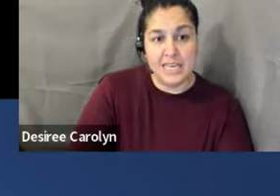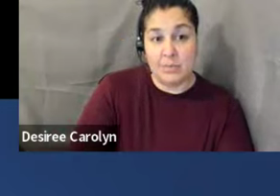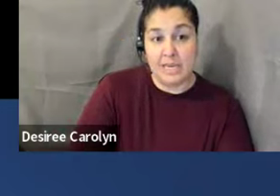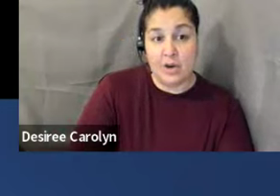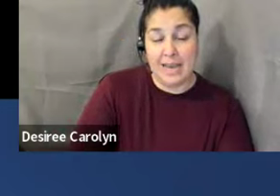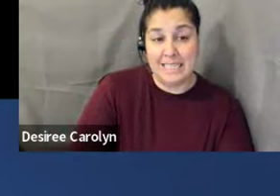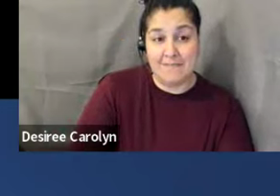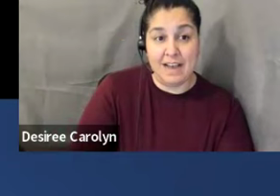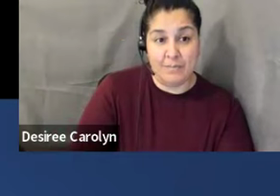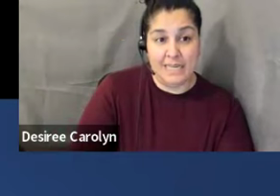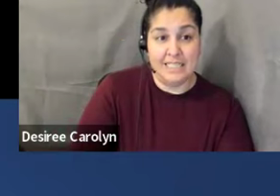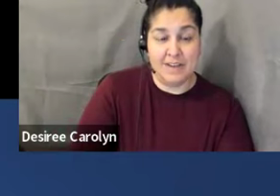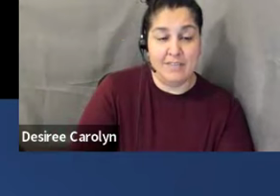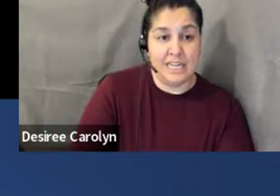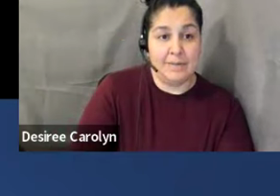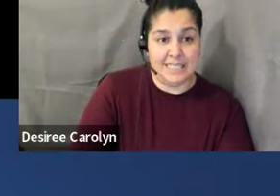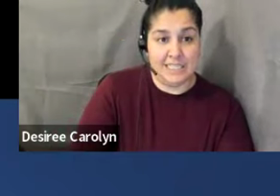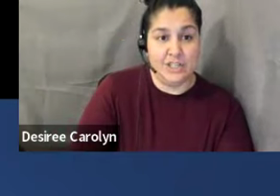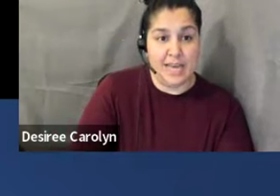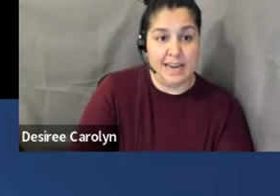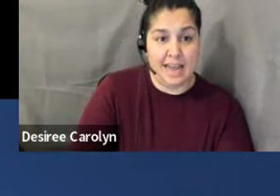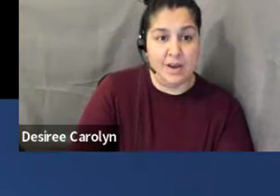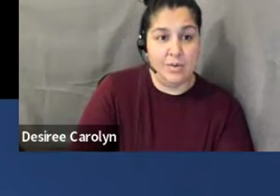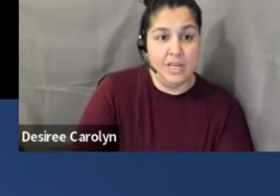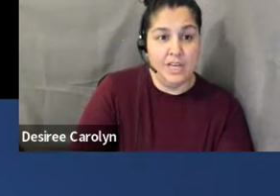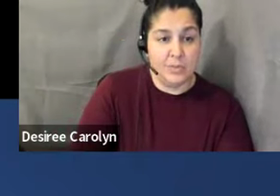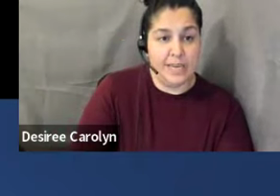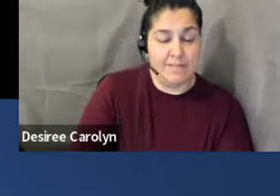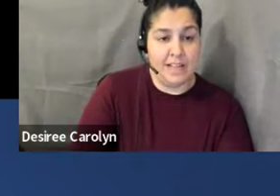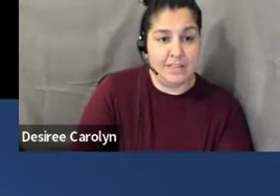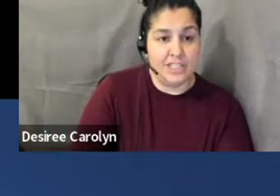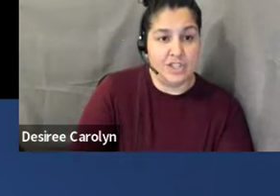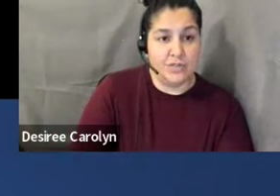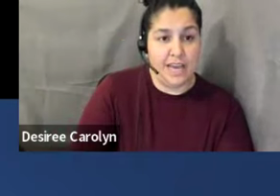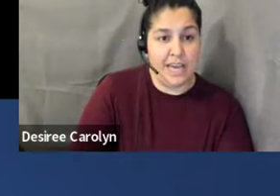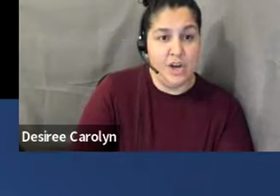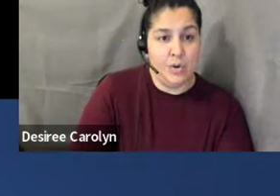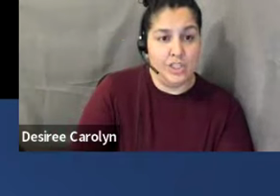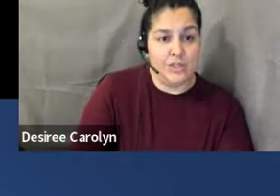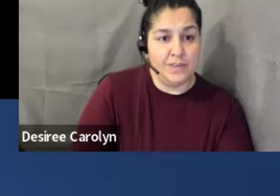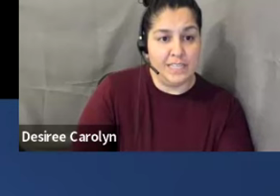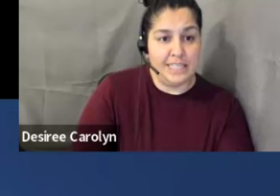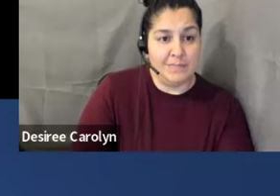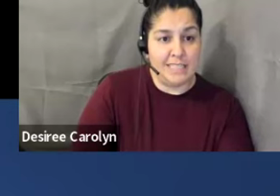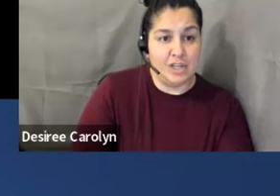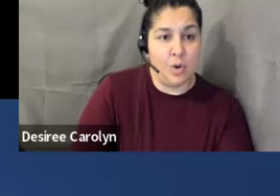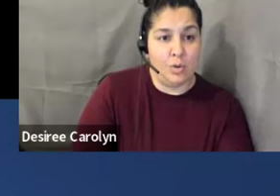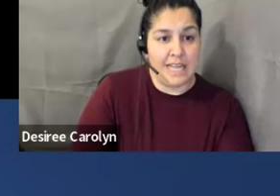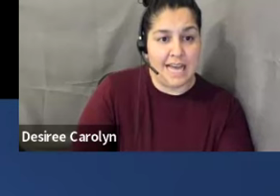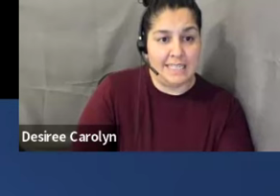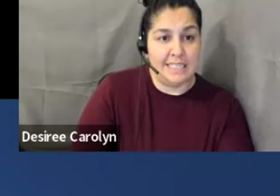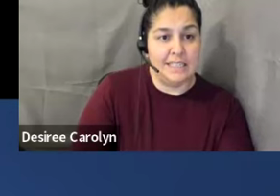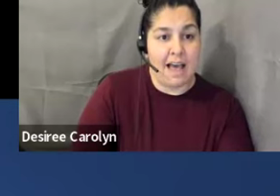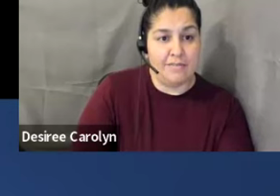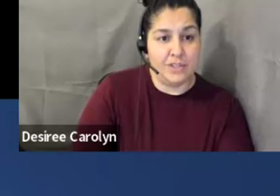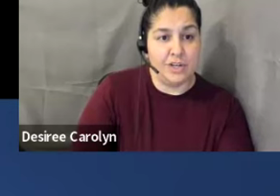Do you think that we can go ahead and take 5 minutes, 5 or 10 minutes to do that now so we can fill out this survey? Or do you feel it's best to hold